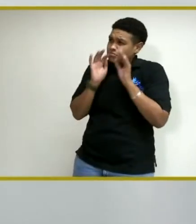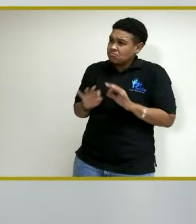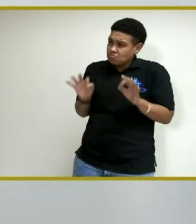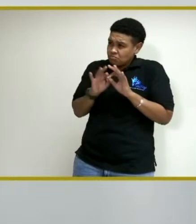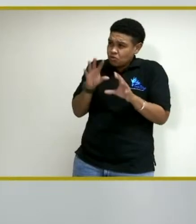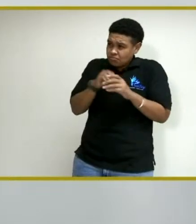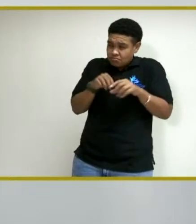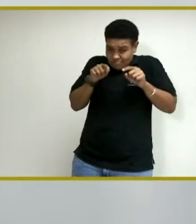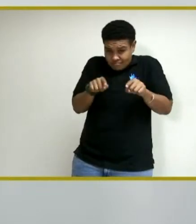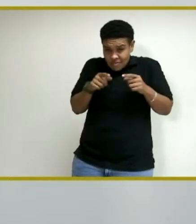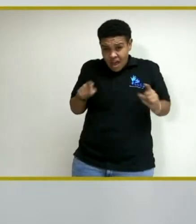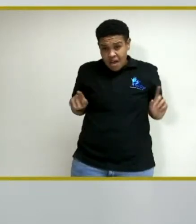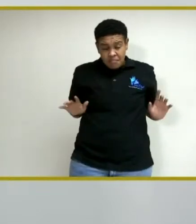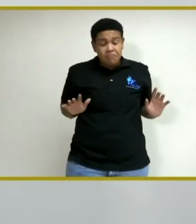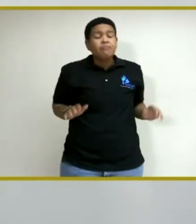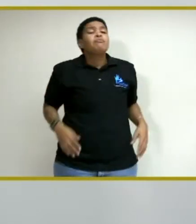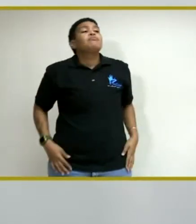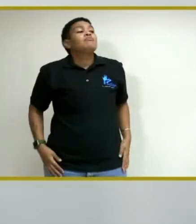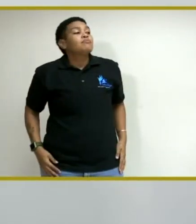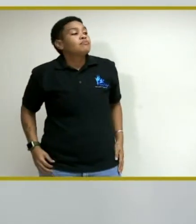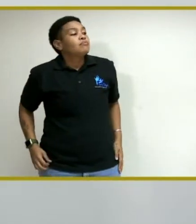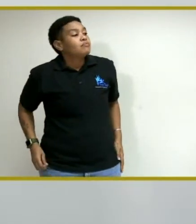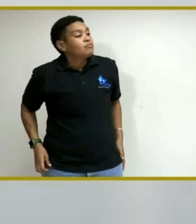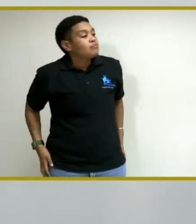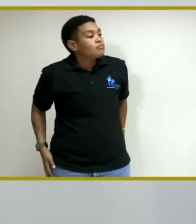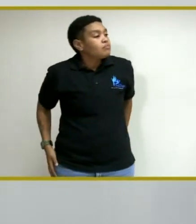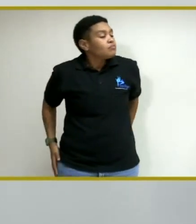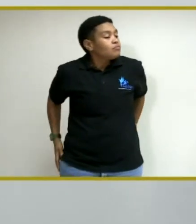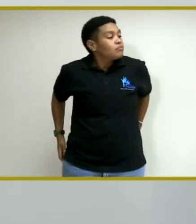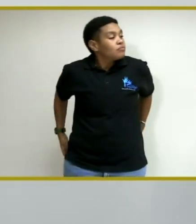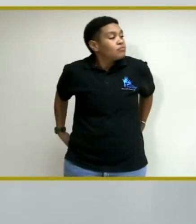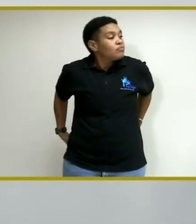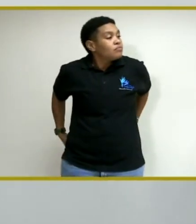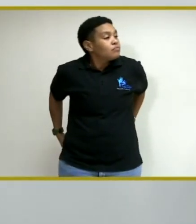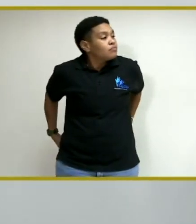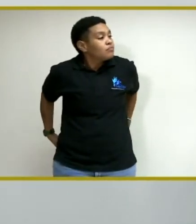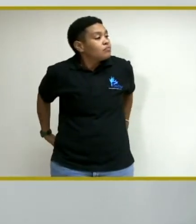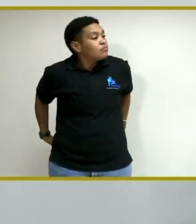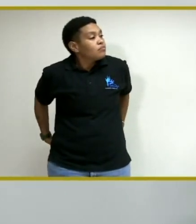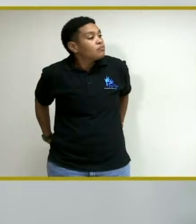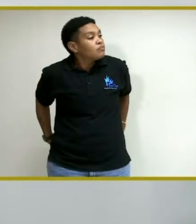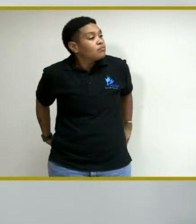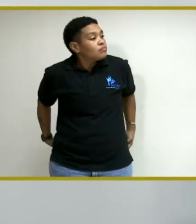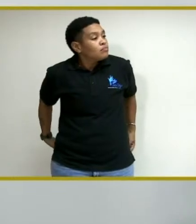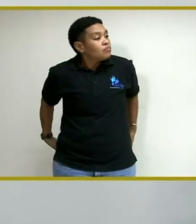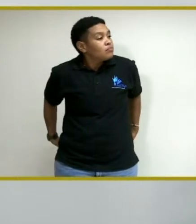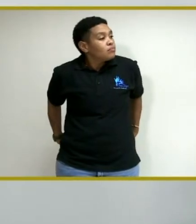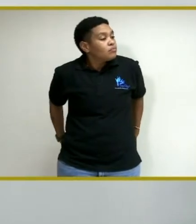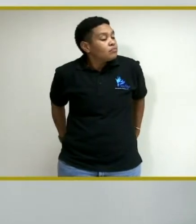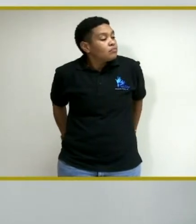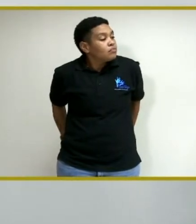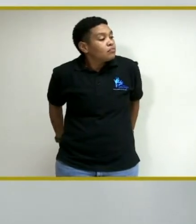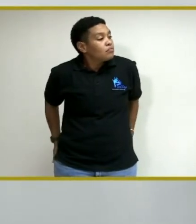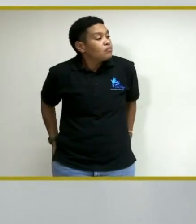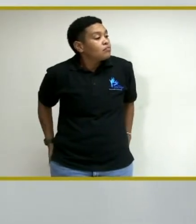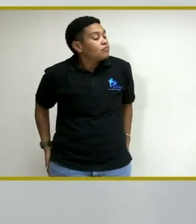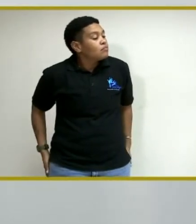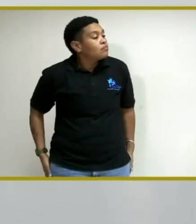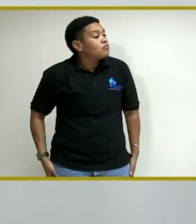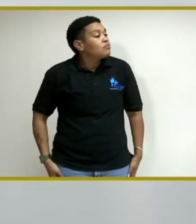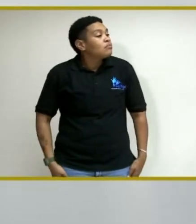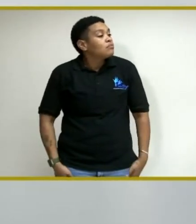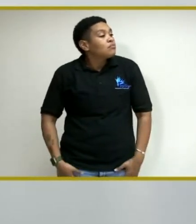that, and we have been gradually inoculating our